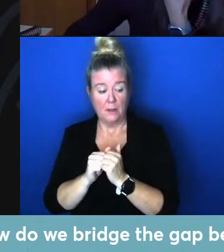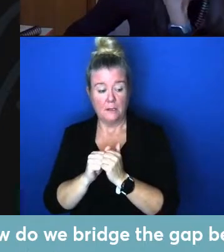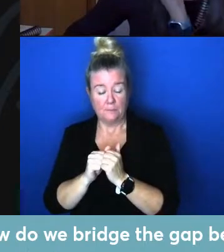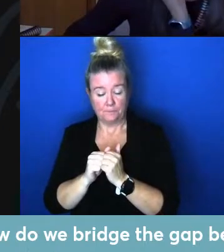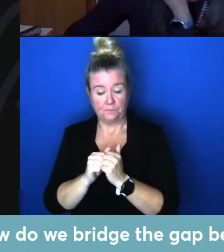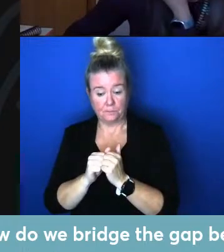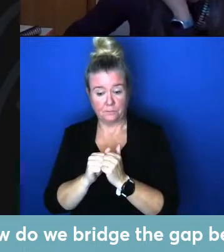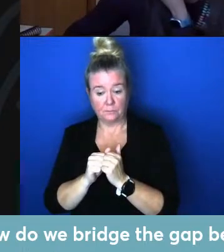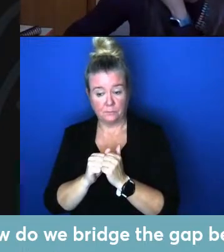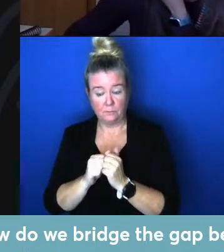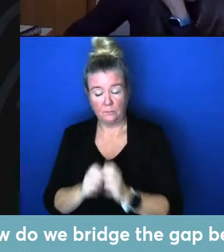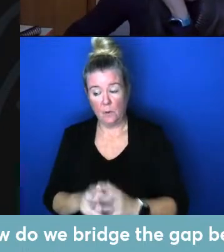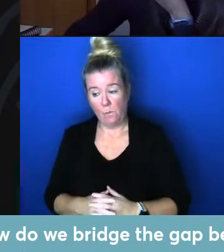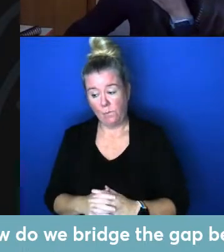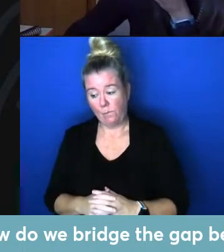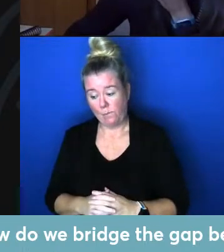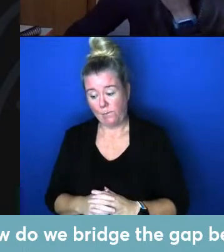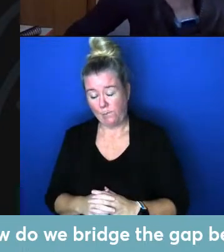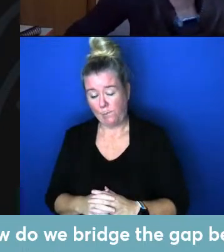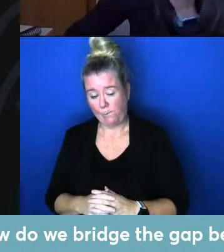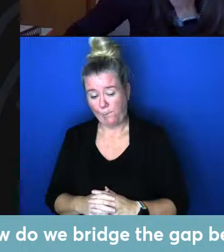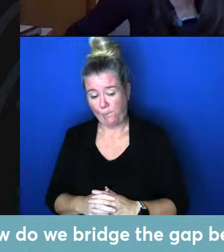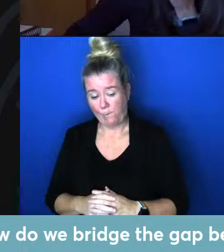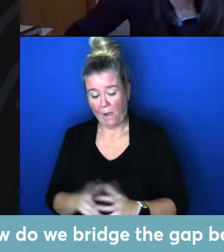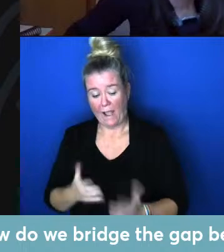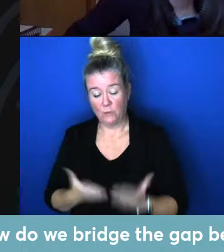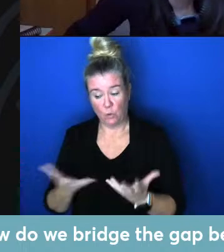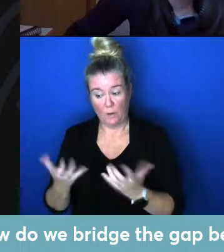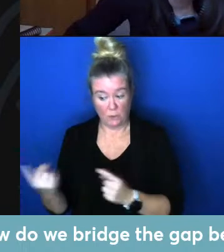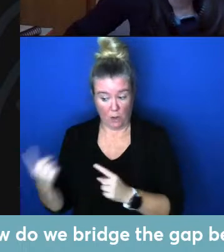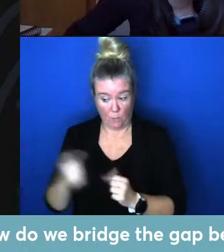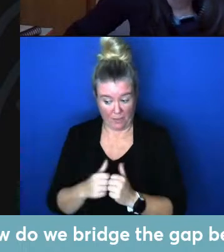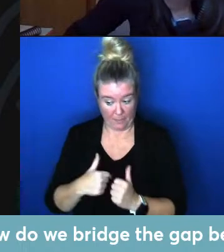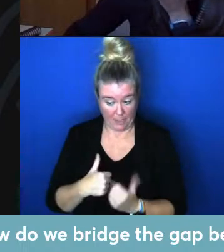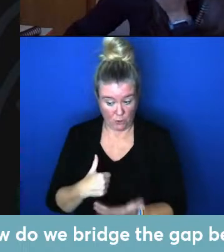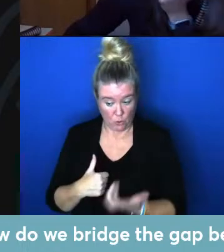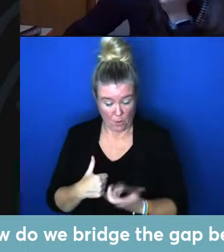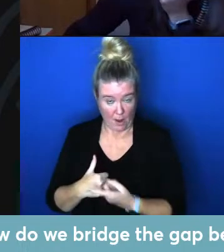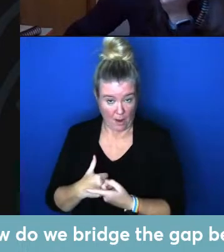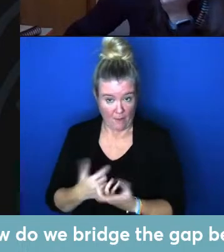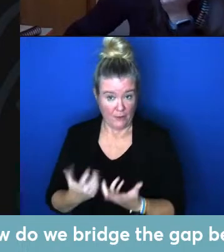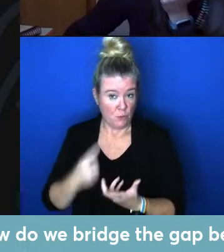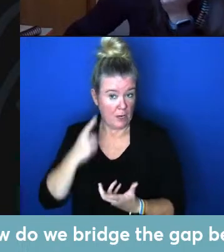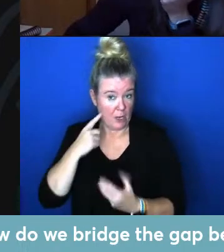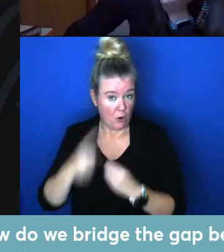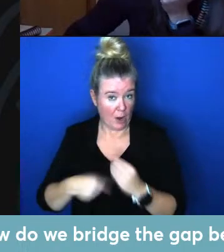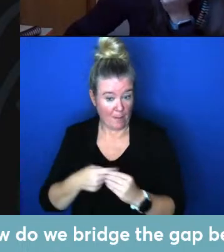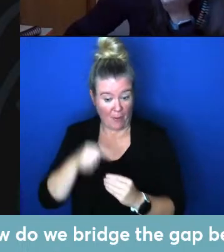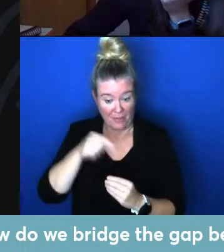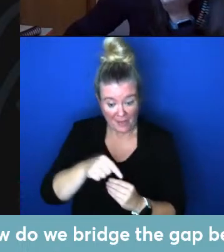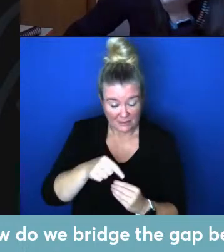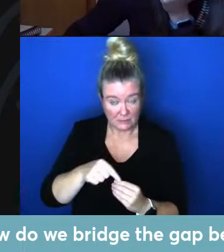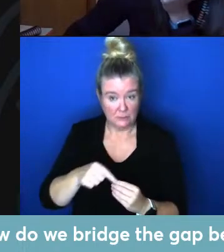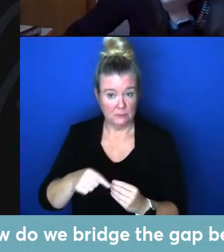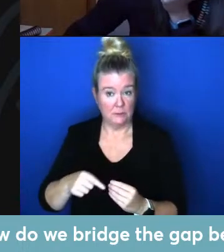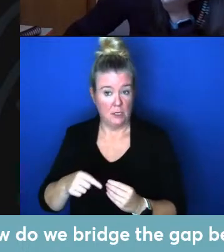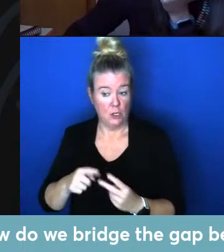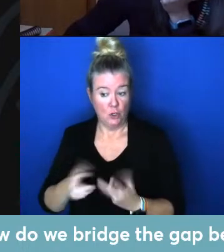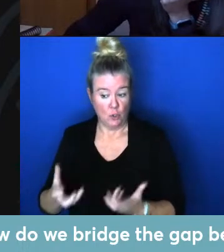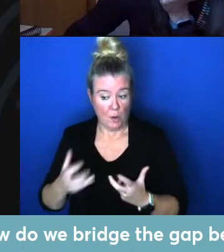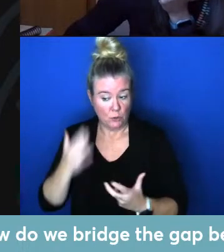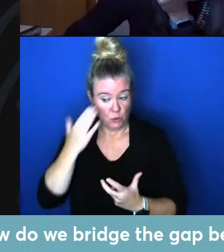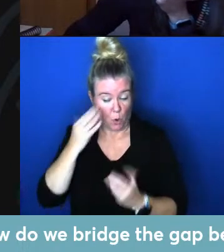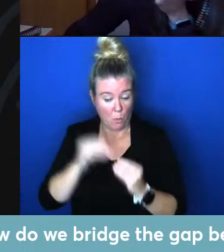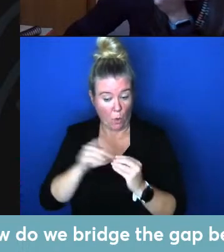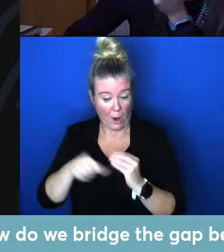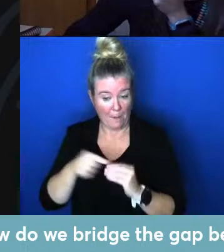I suggested, do you want to come with me? Did you hear about this? Do you want to know more